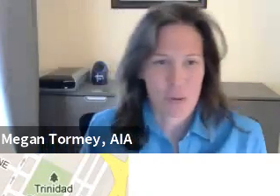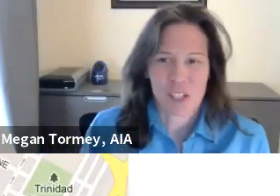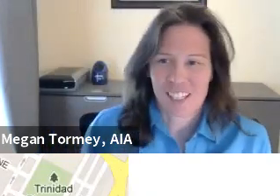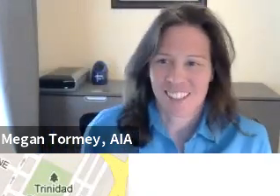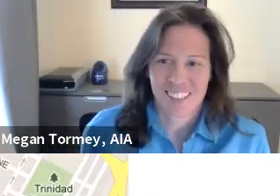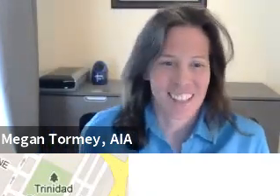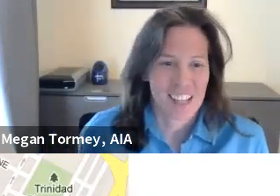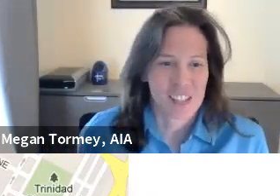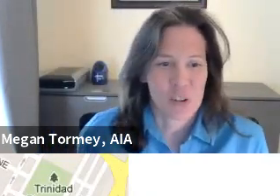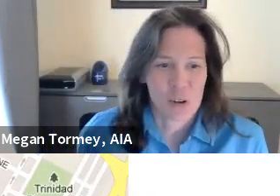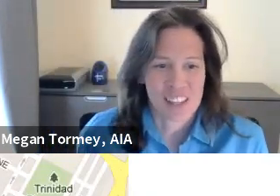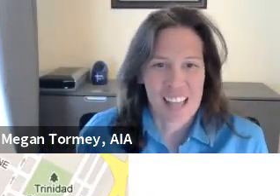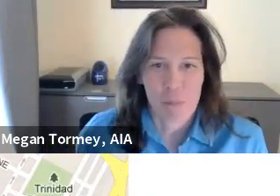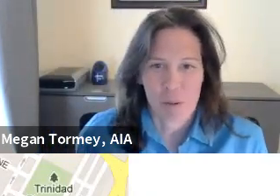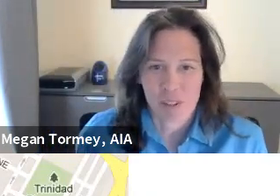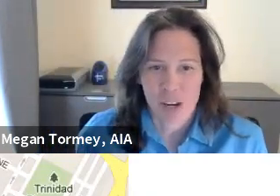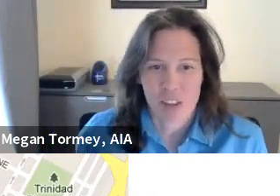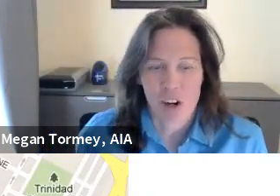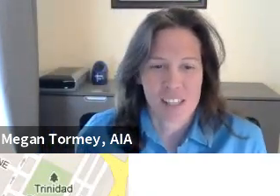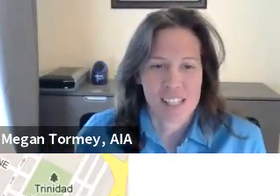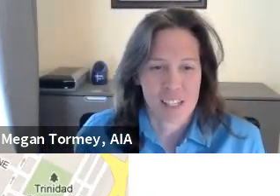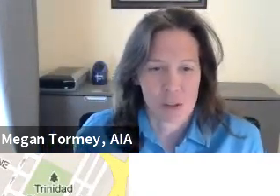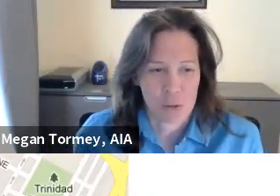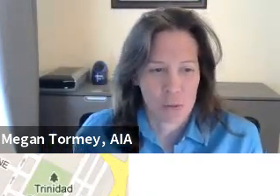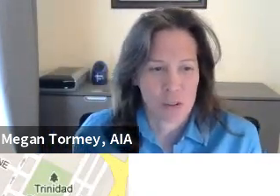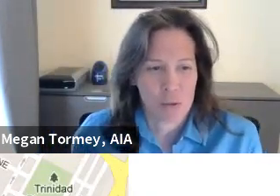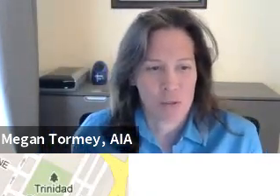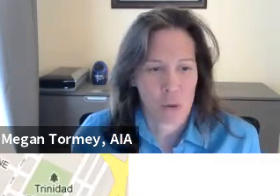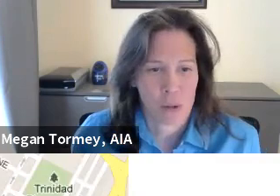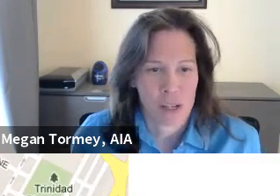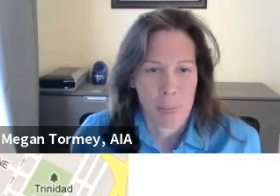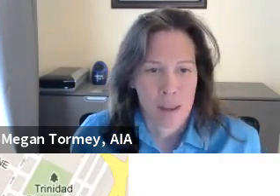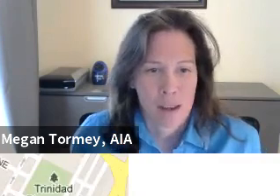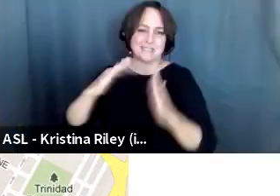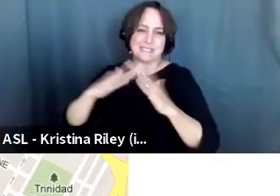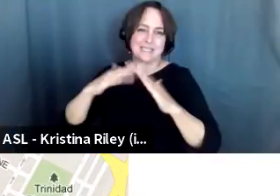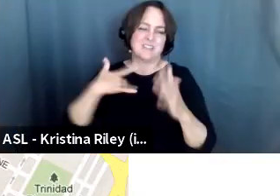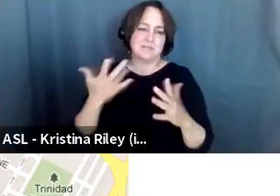Gallaudet, Washington. It's north of the Capitol. It's right in the heart of the city, so we'll move forward.